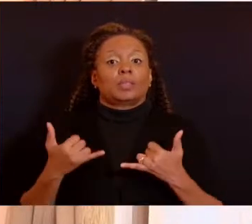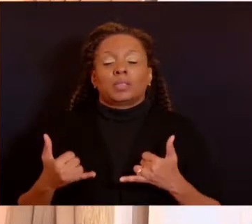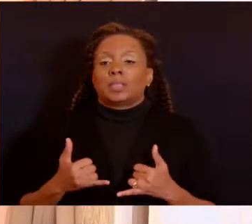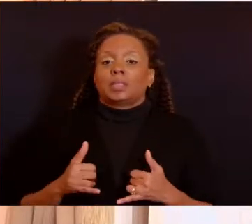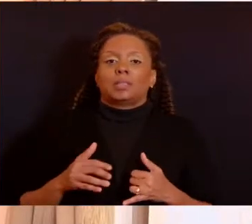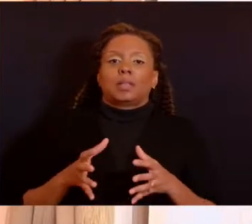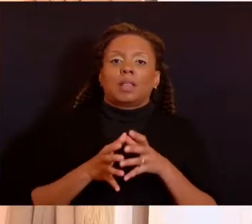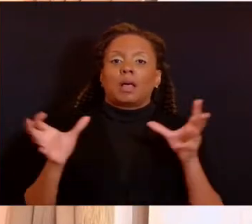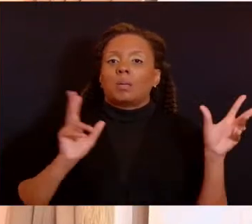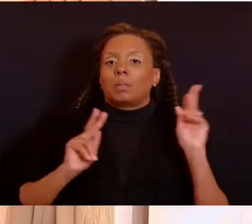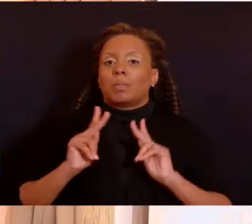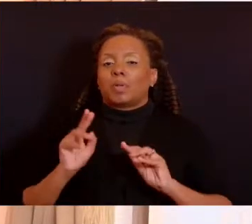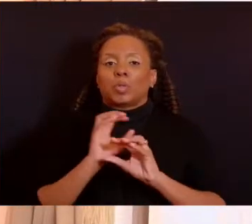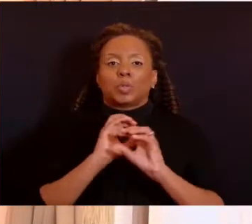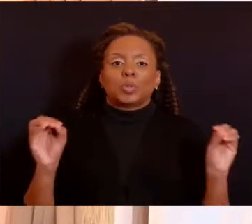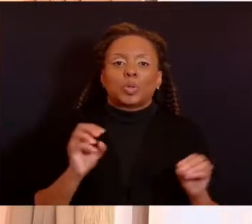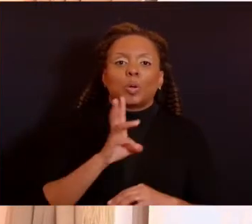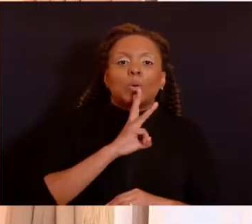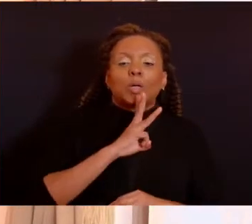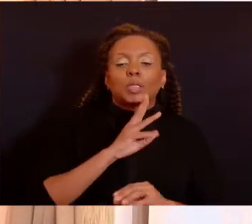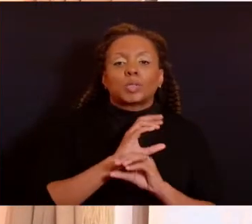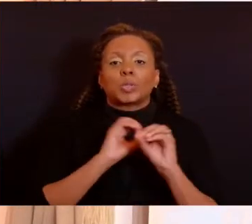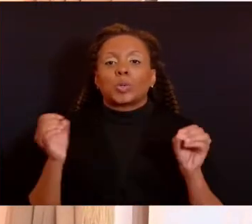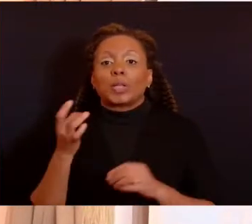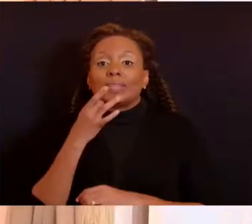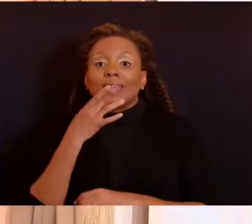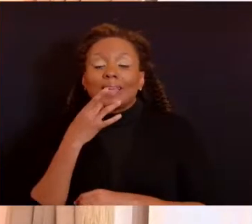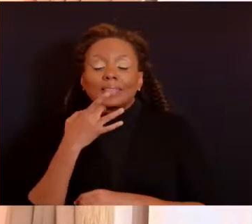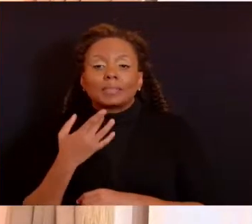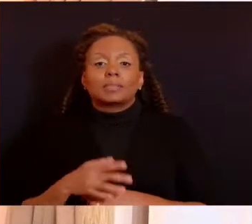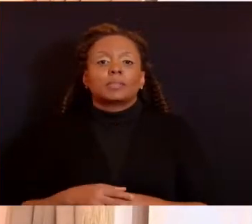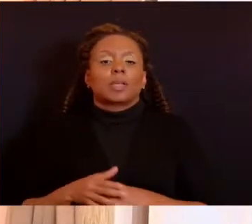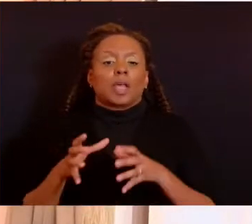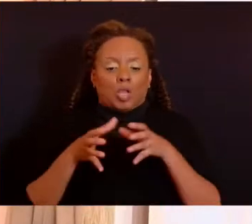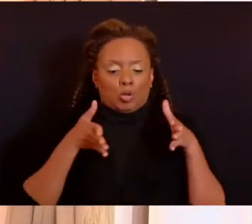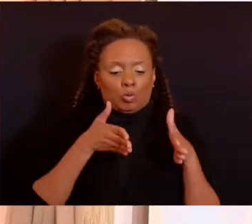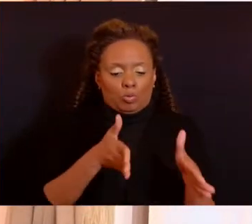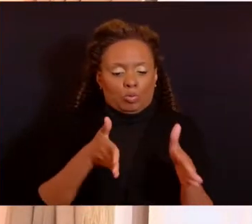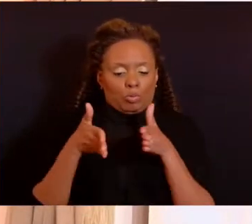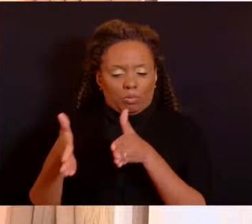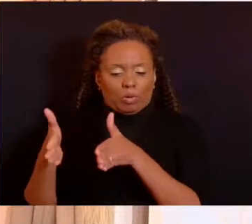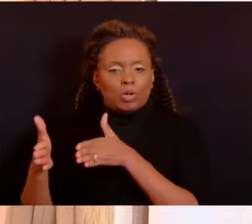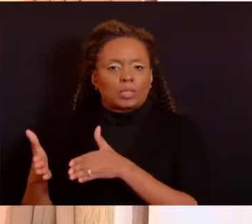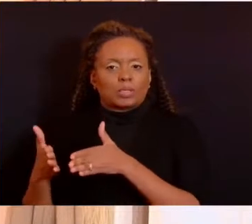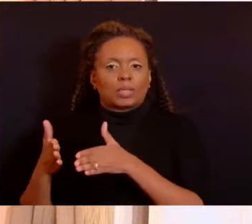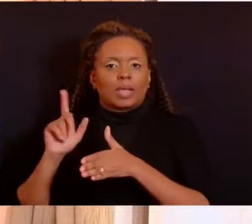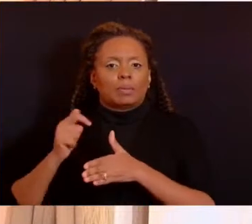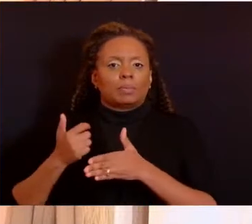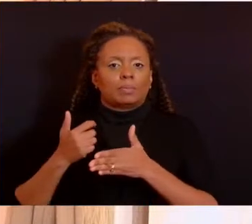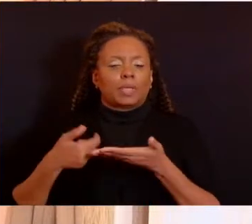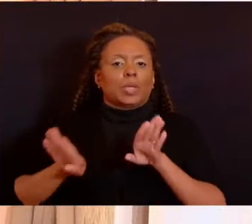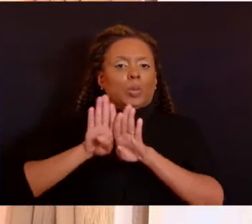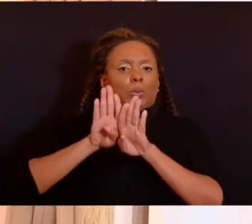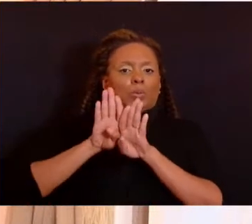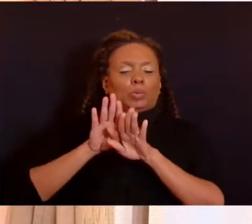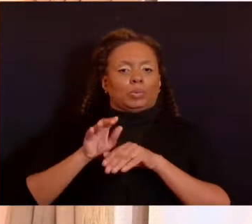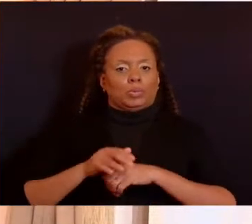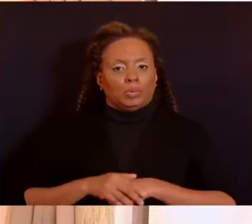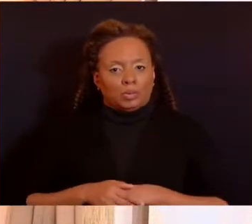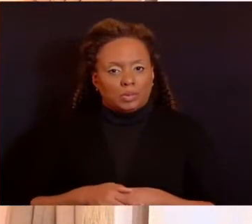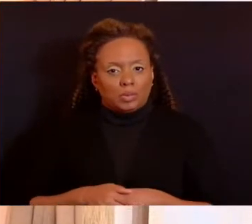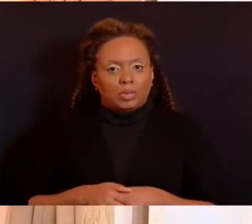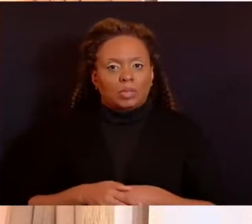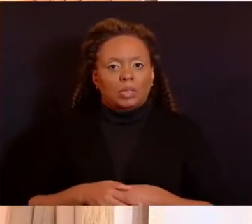of water, and a number of roads, especially in the north and the center of the island, that were closed, with the exception of Melvin's